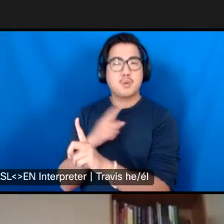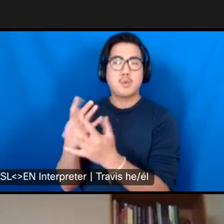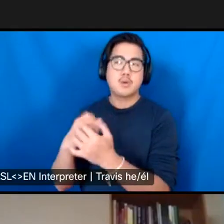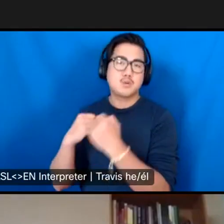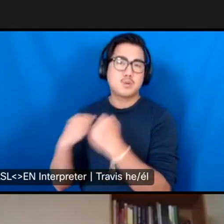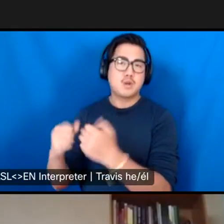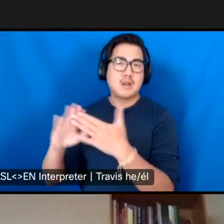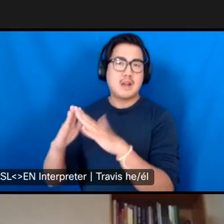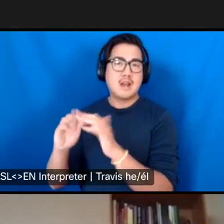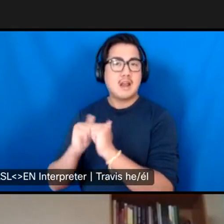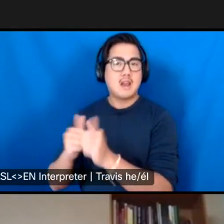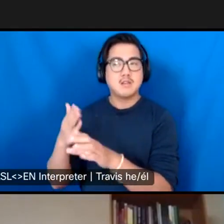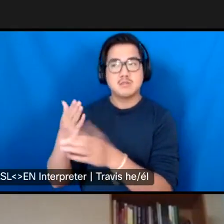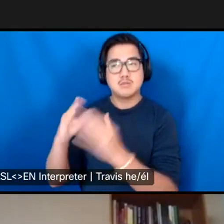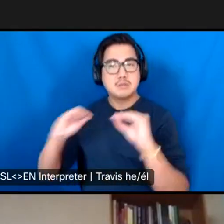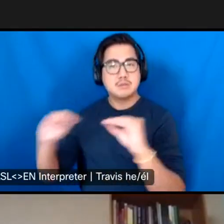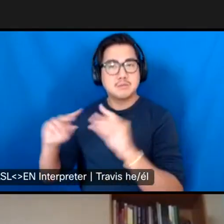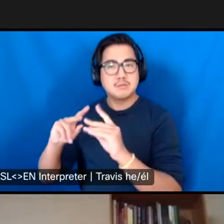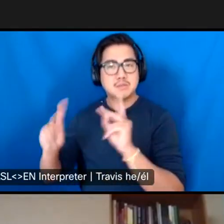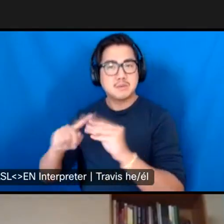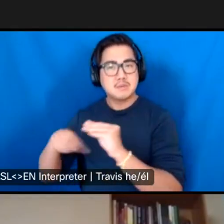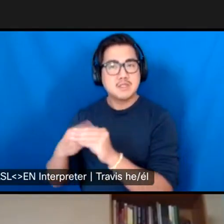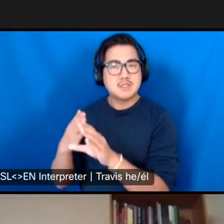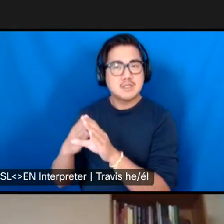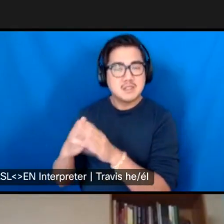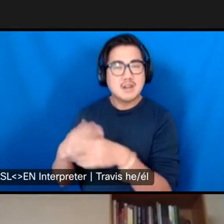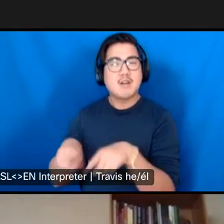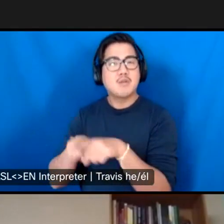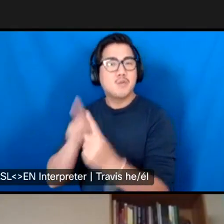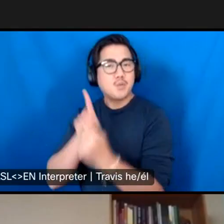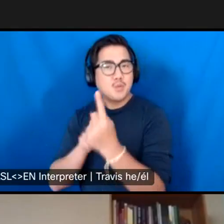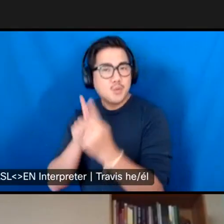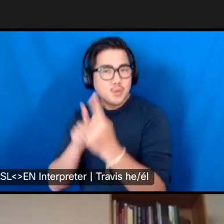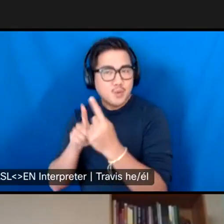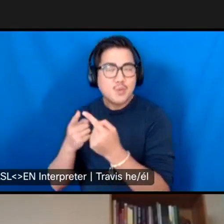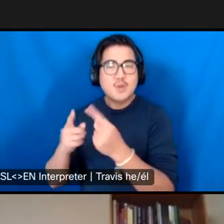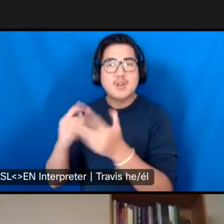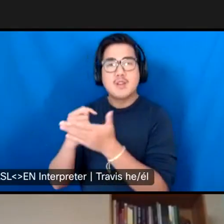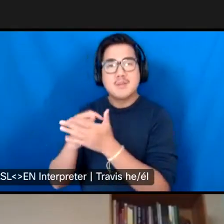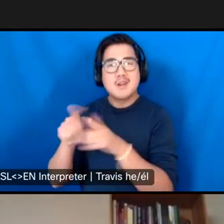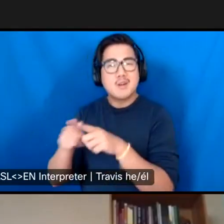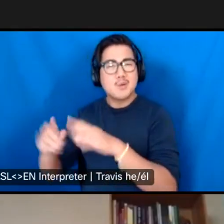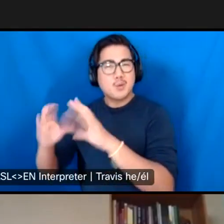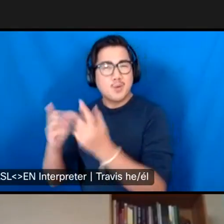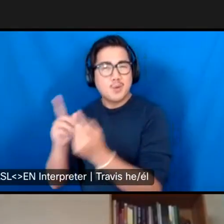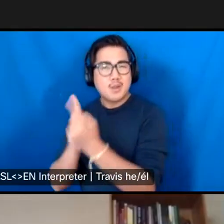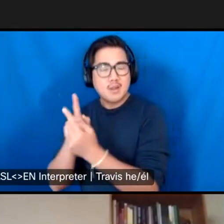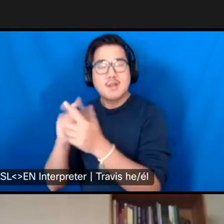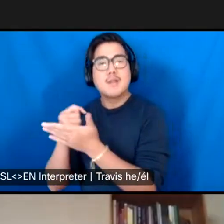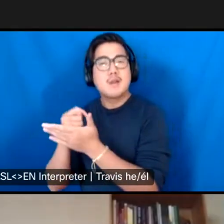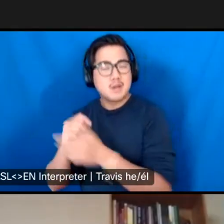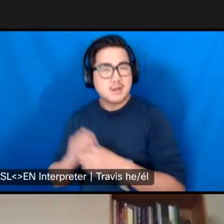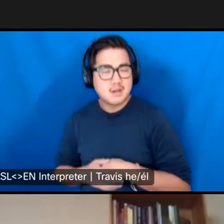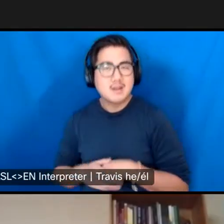through psychoeducation, through one-on-one and group therapy, but also through interdependence. This is what we'll